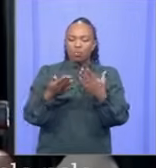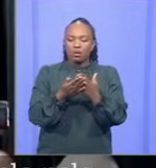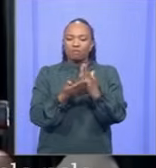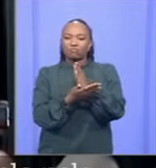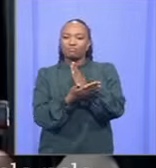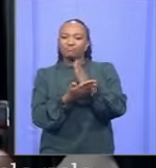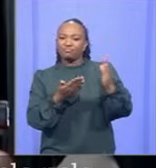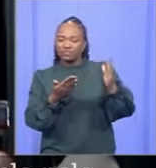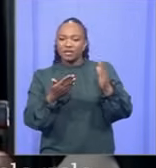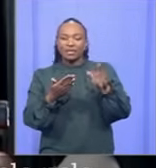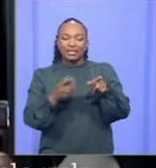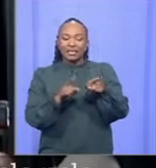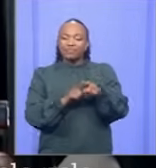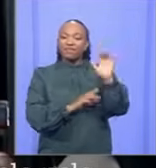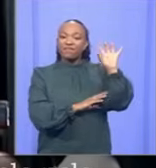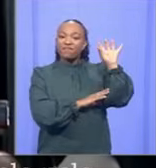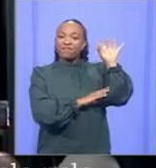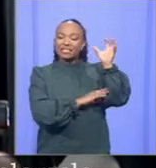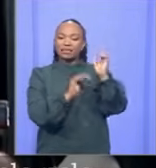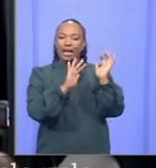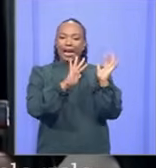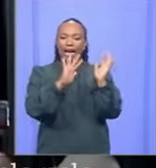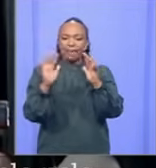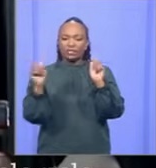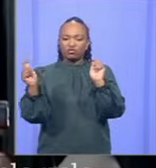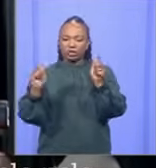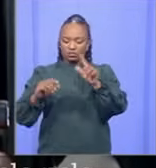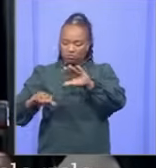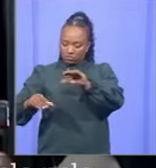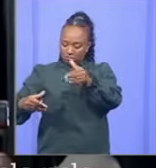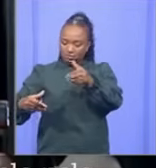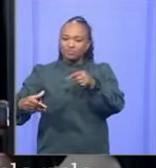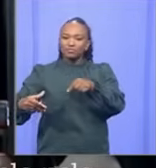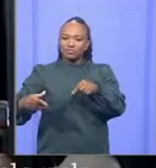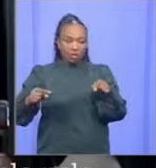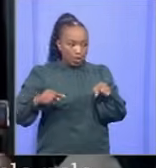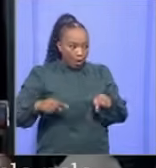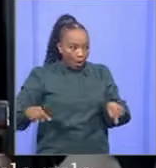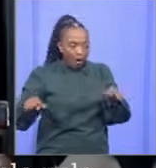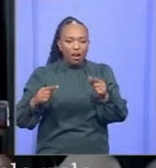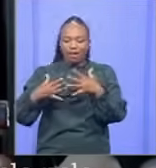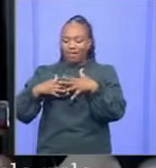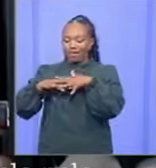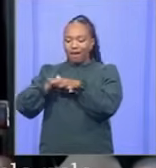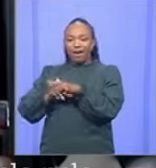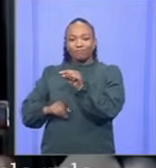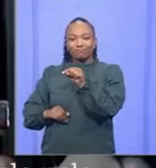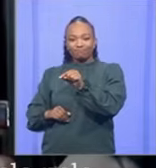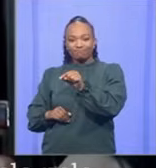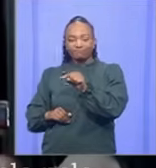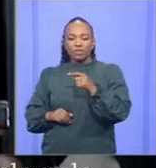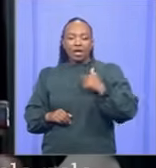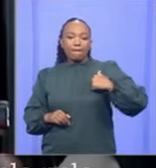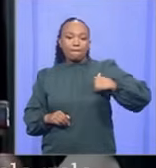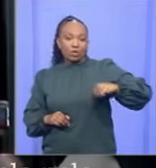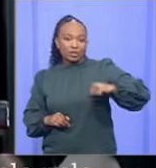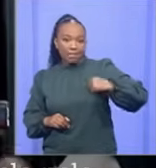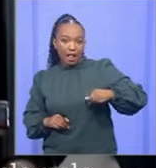Change Adaptation and Implementation Strategy. Municipalities will be supported with climate change